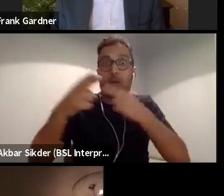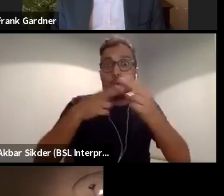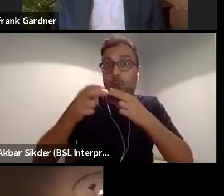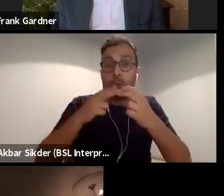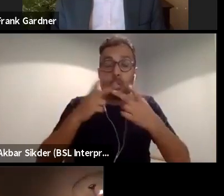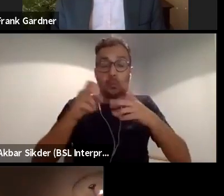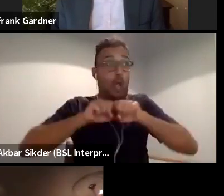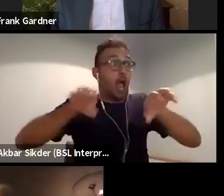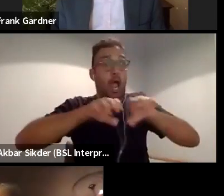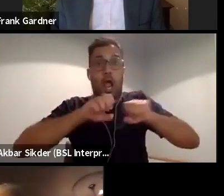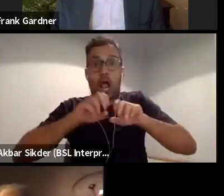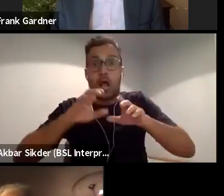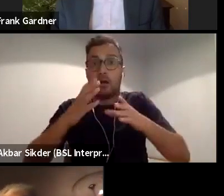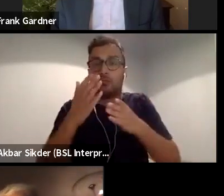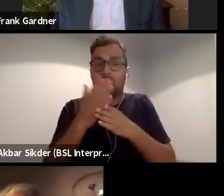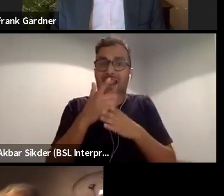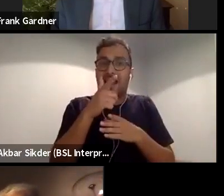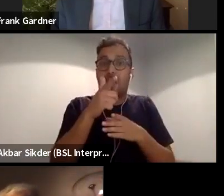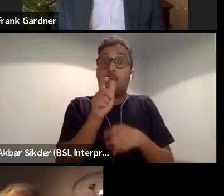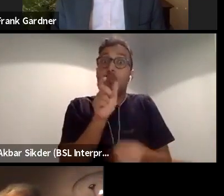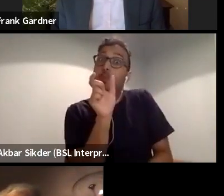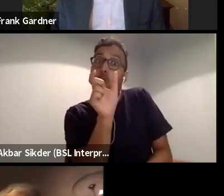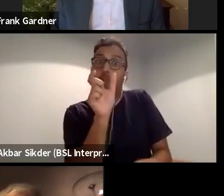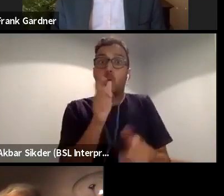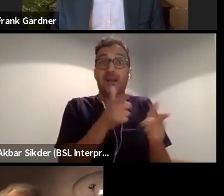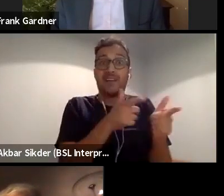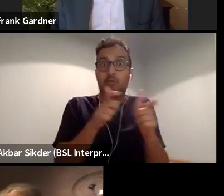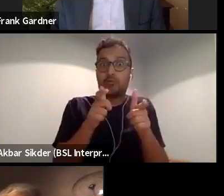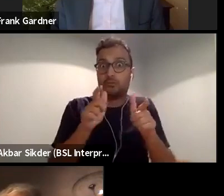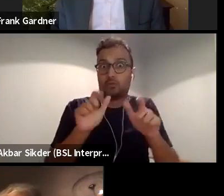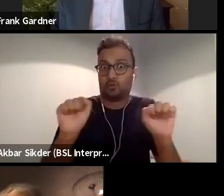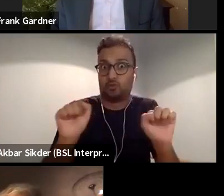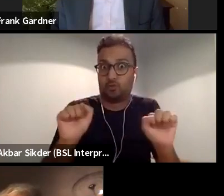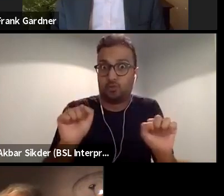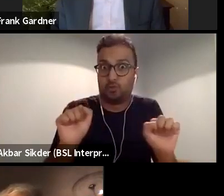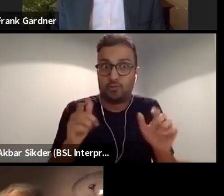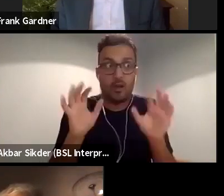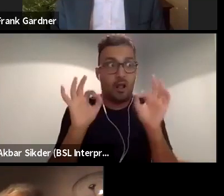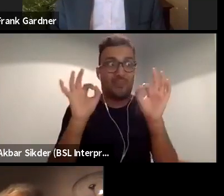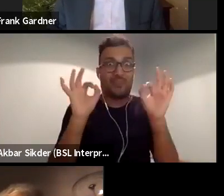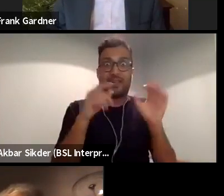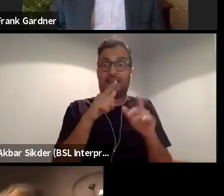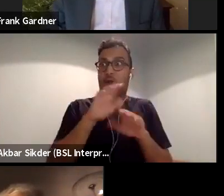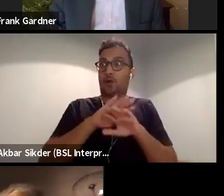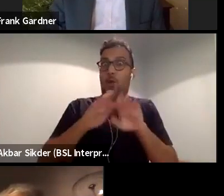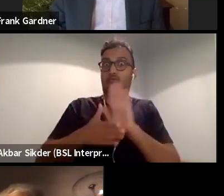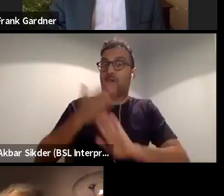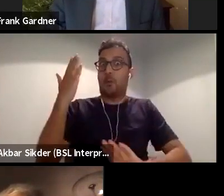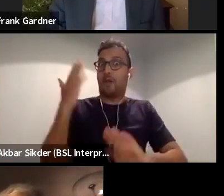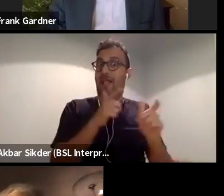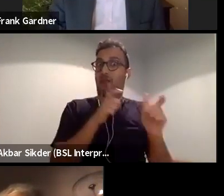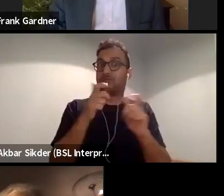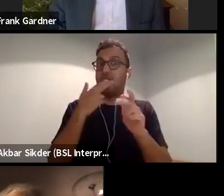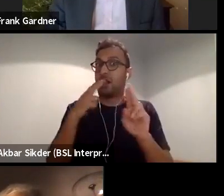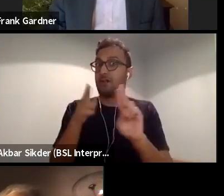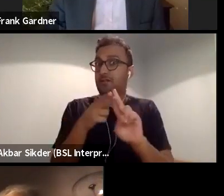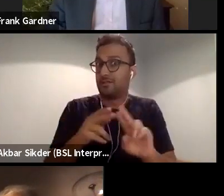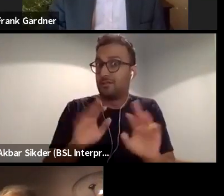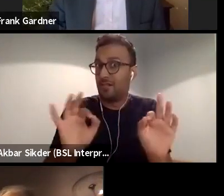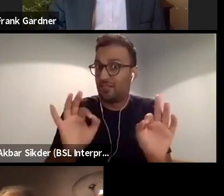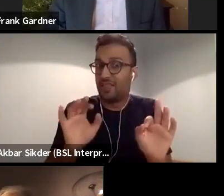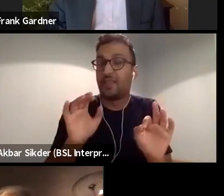not mentioned. It took several days actually. And frankly, it was the British news organizations, which